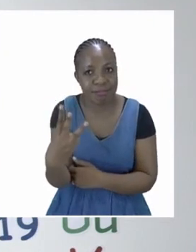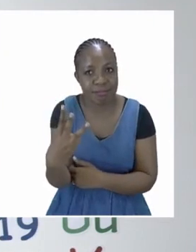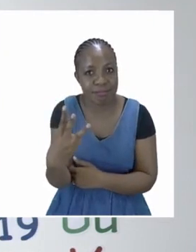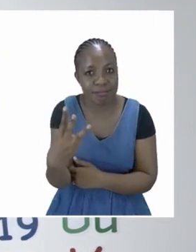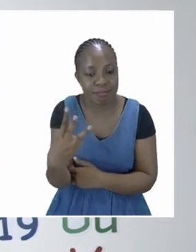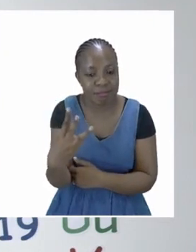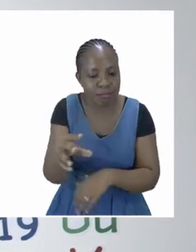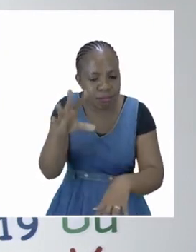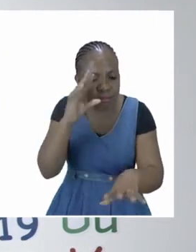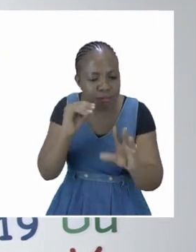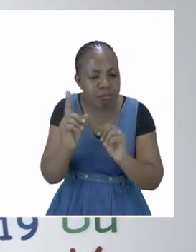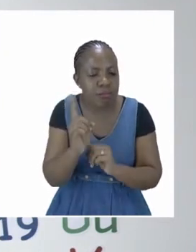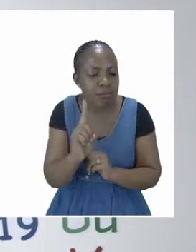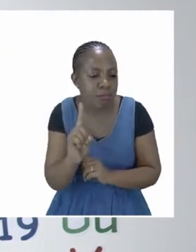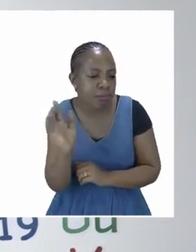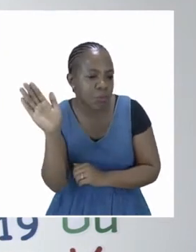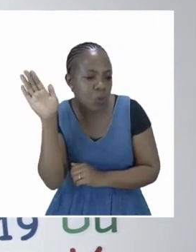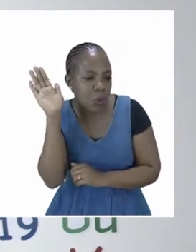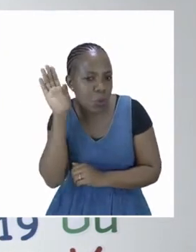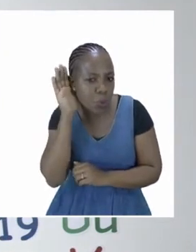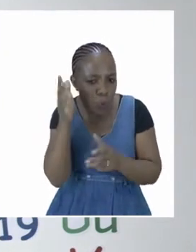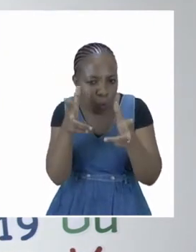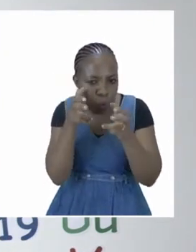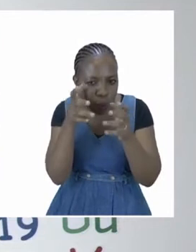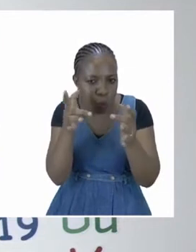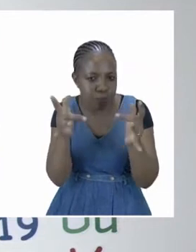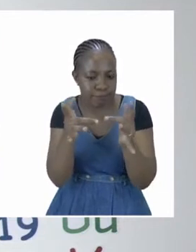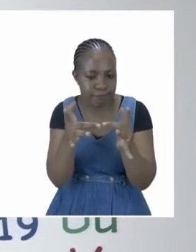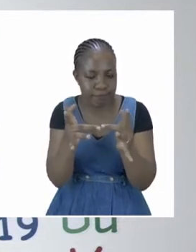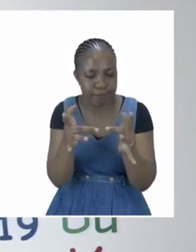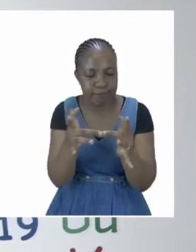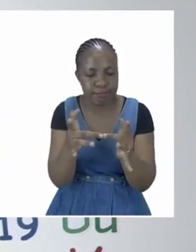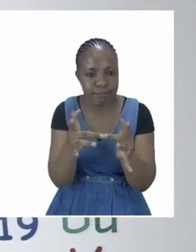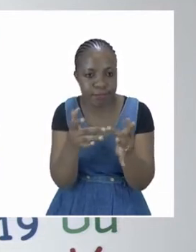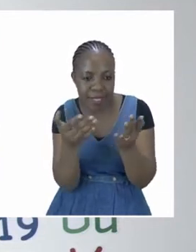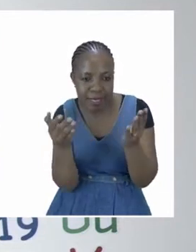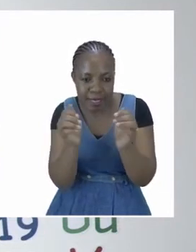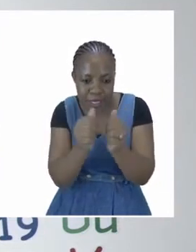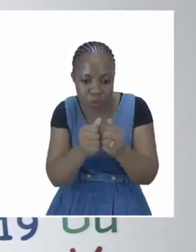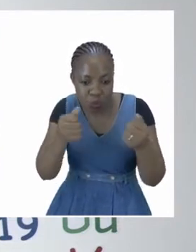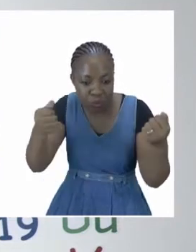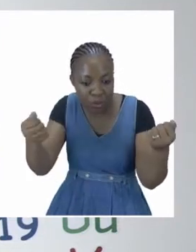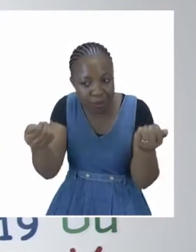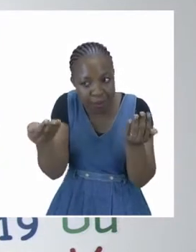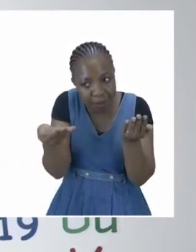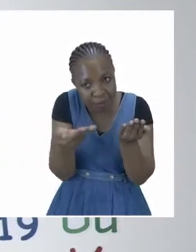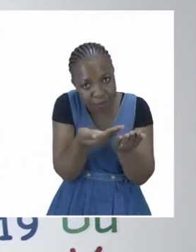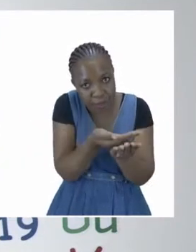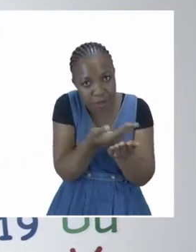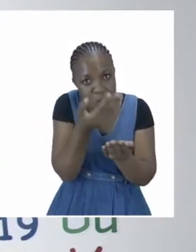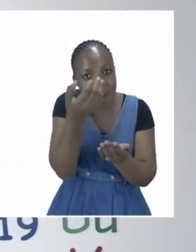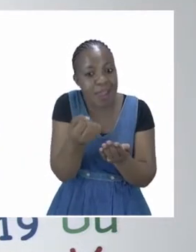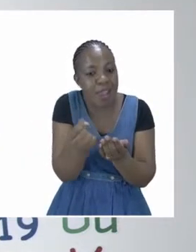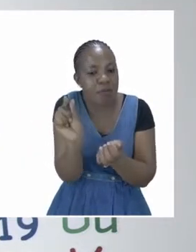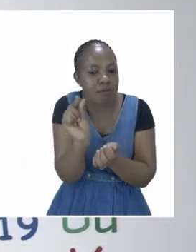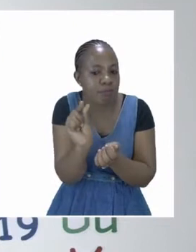for listening or watching online inside the newspapers there is an insert of the